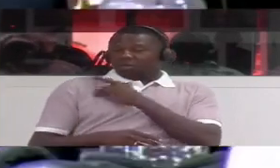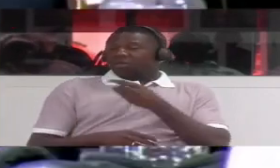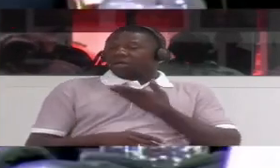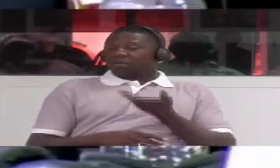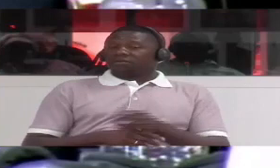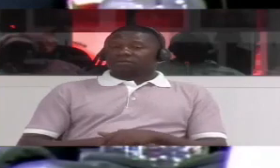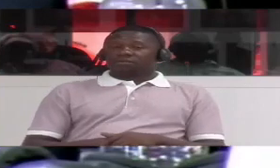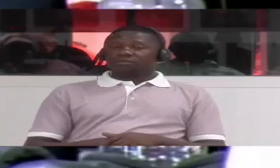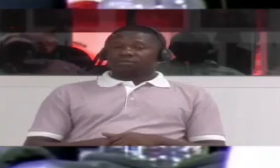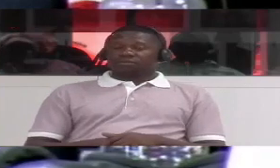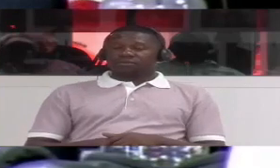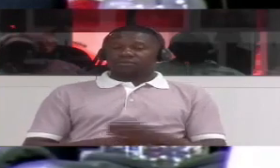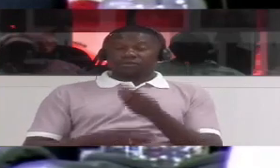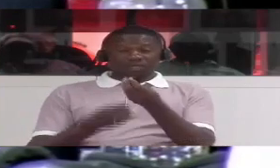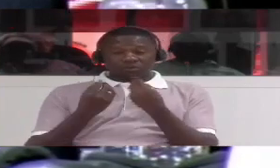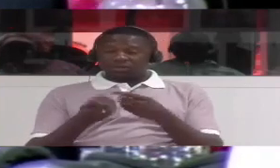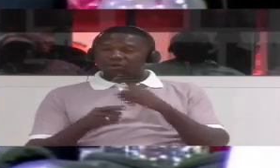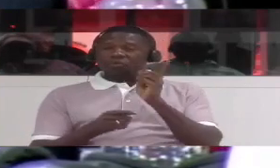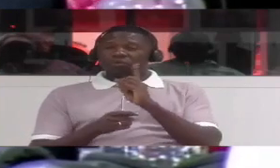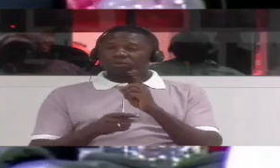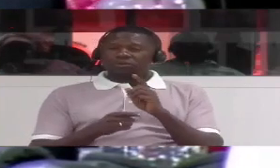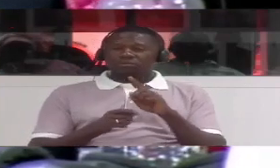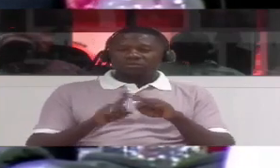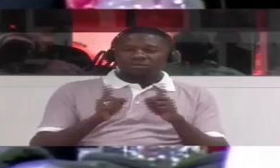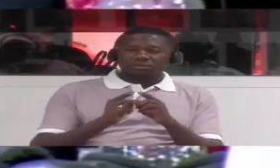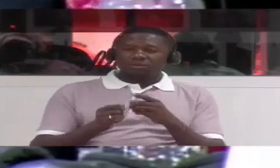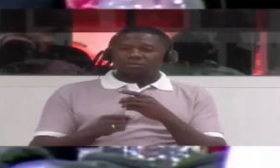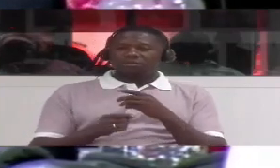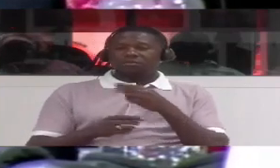of medical treatment you received at the military hospital? They just dressed